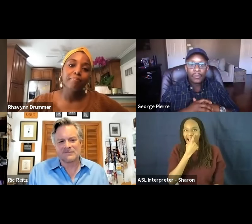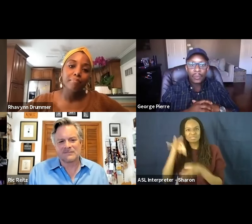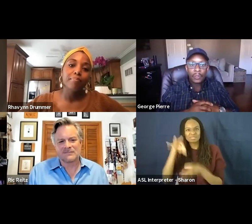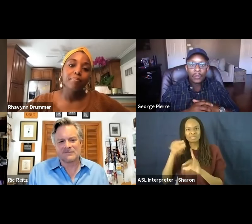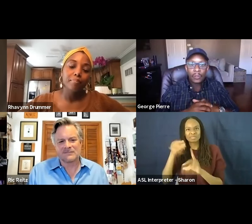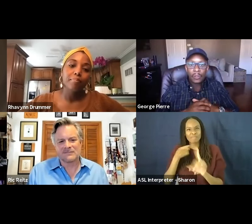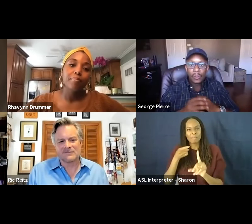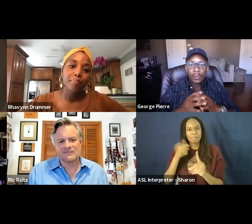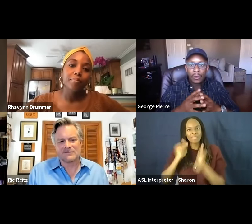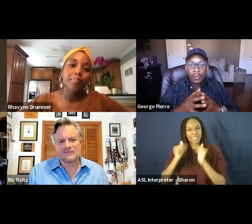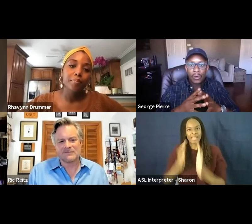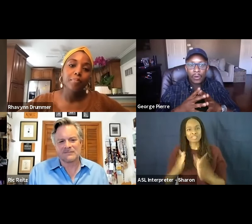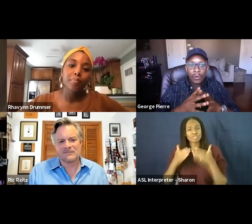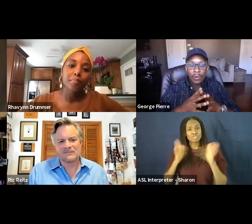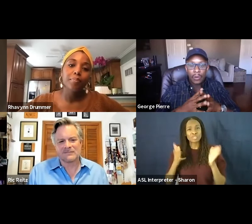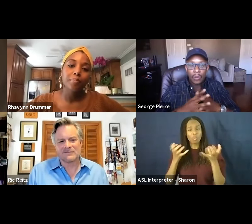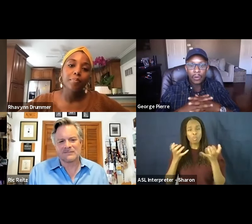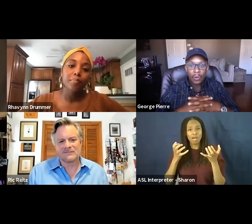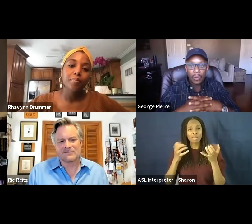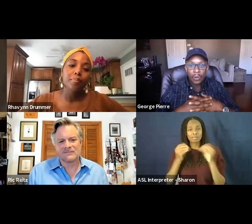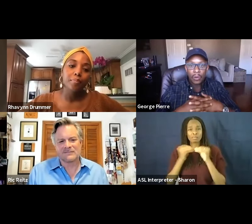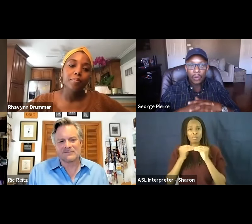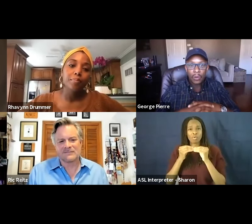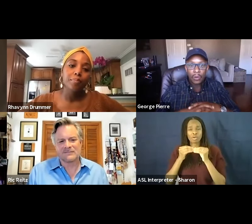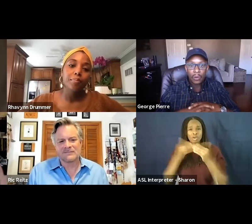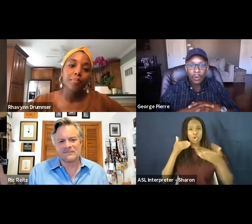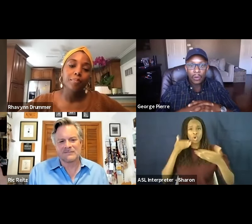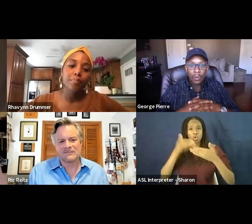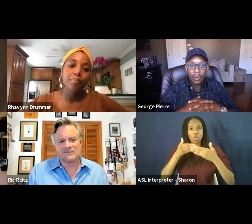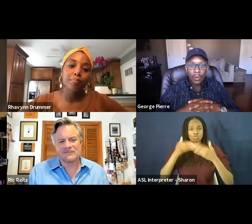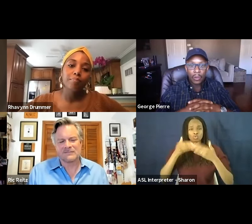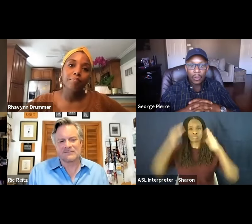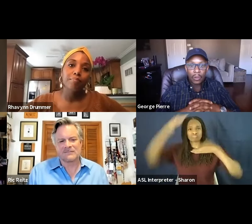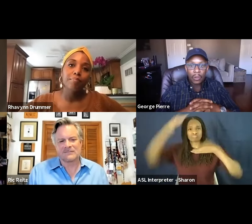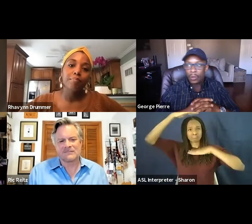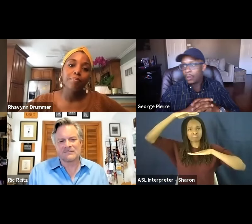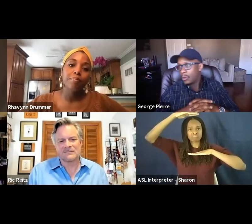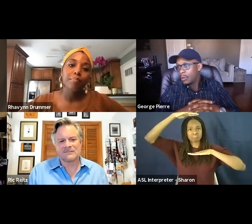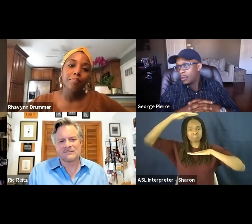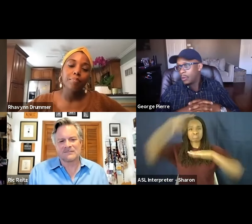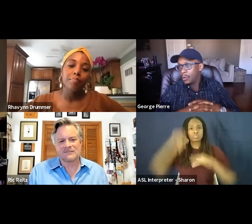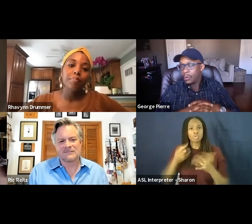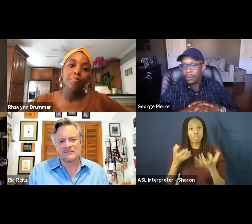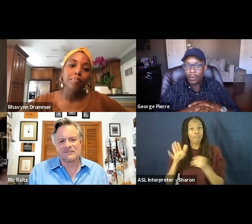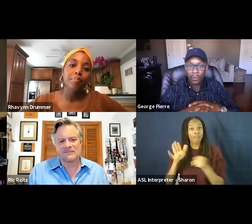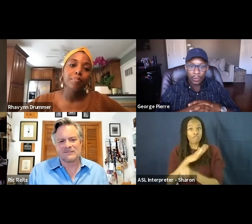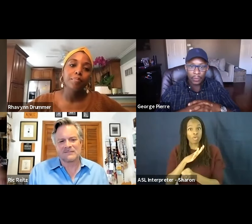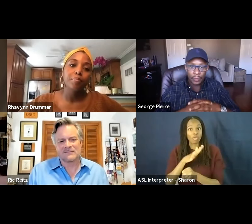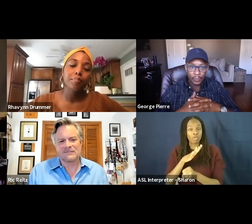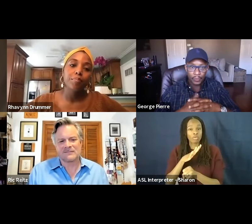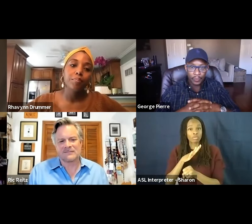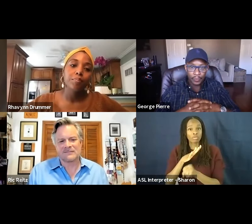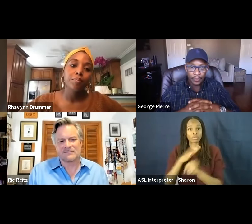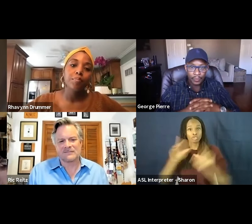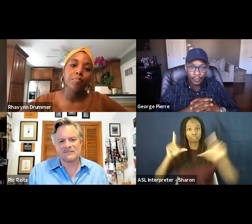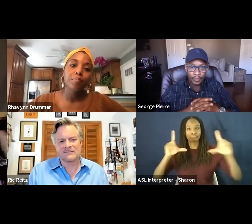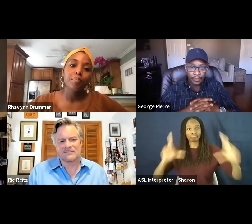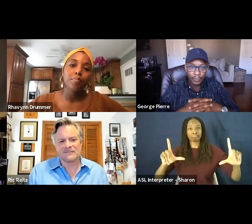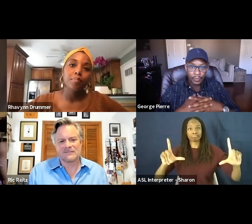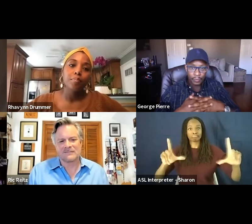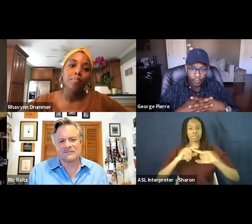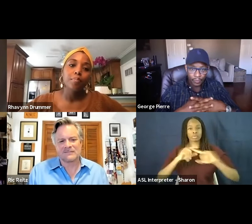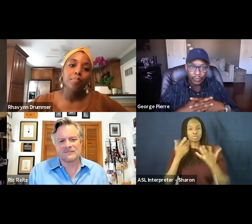like fairly tight close-ups. It's nice to get a full shot because you do need to know who you're hiring as a